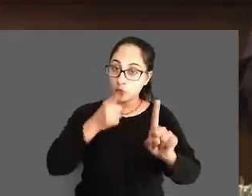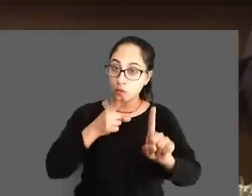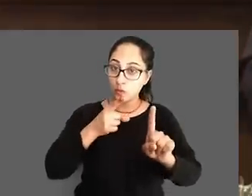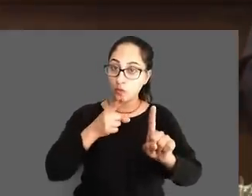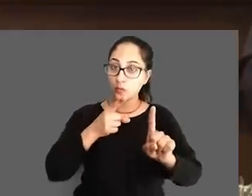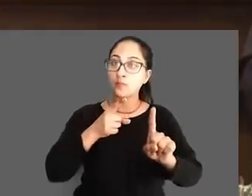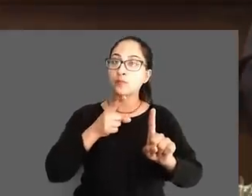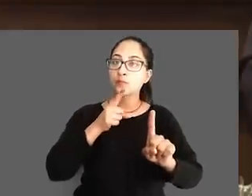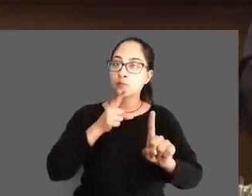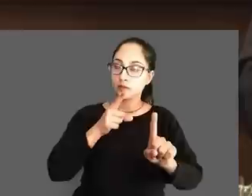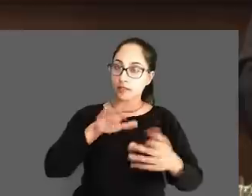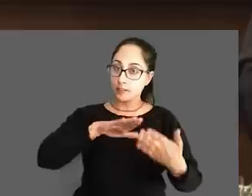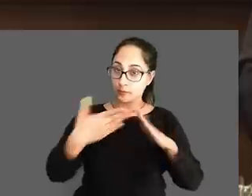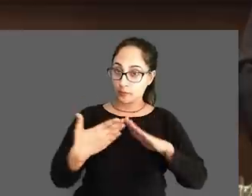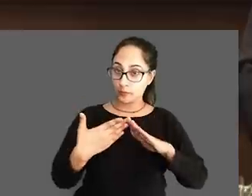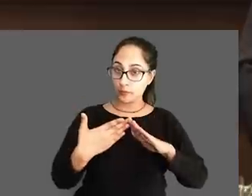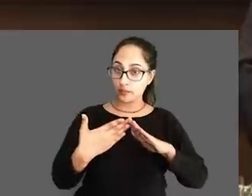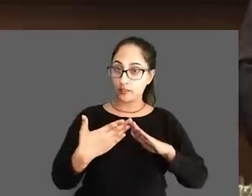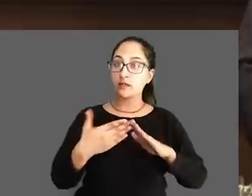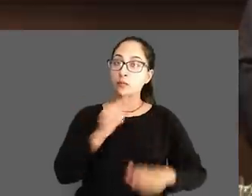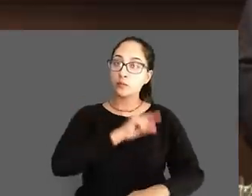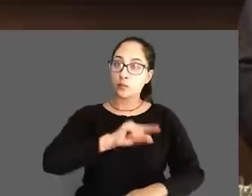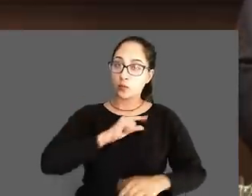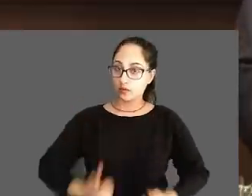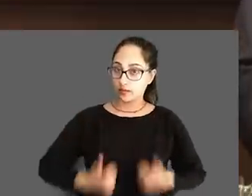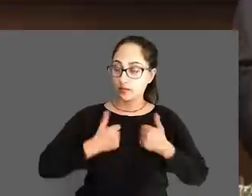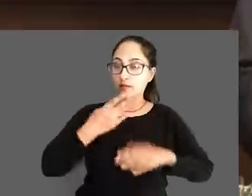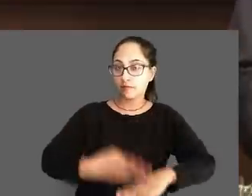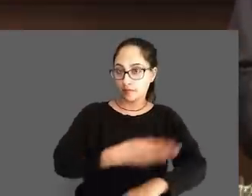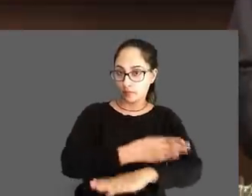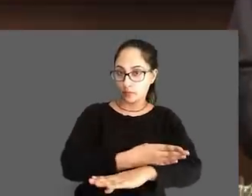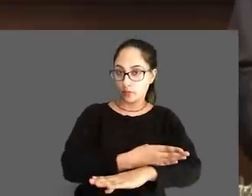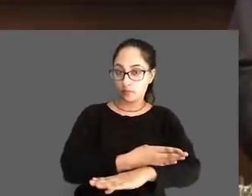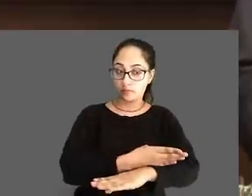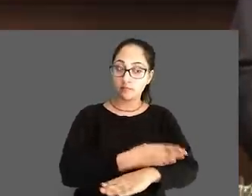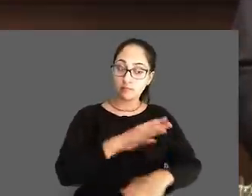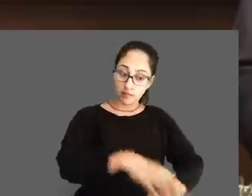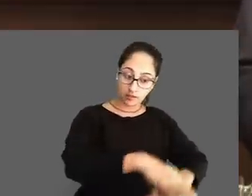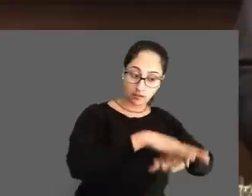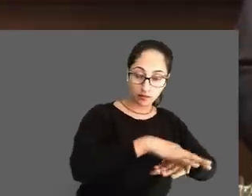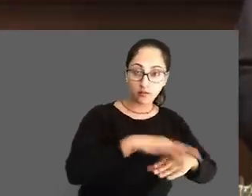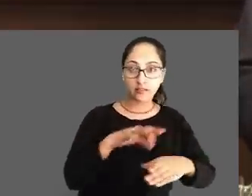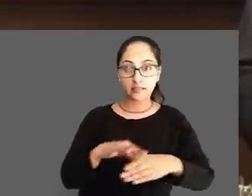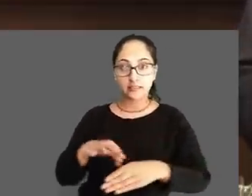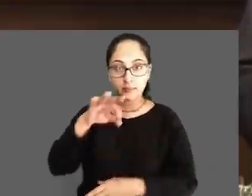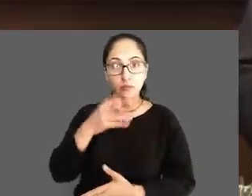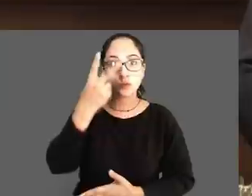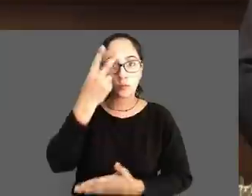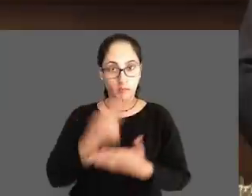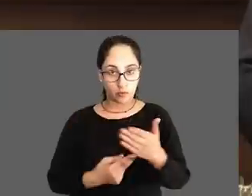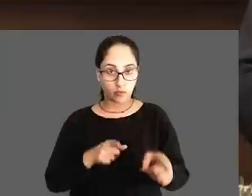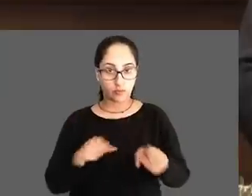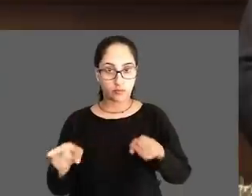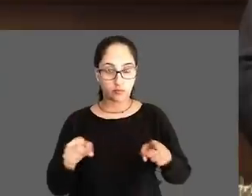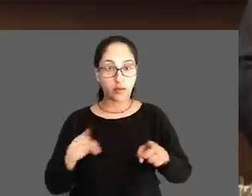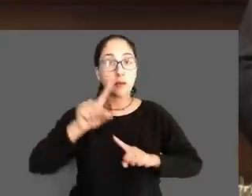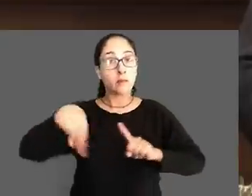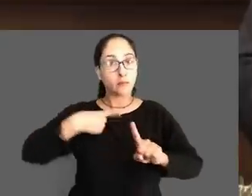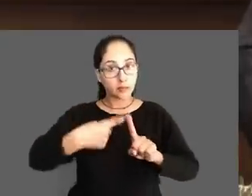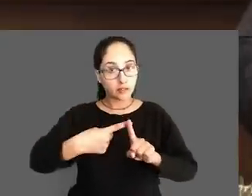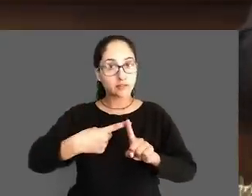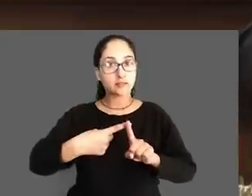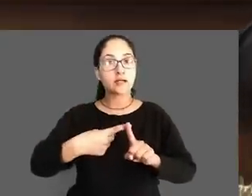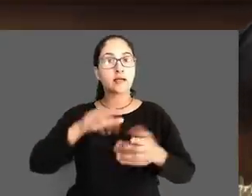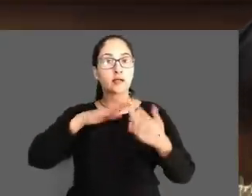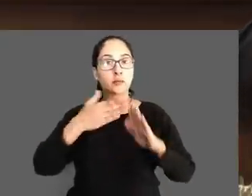It is to advance those responsibilities that so much of my attention over these 60 years has